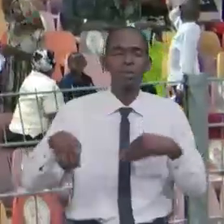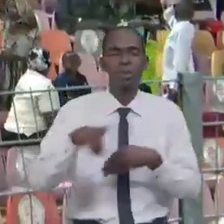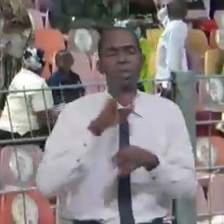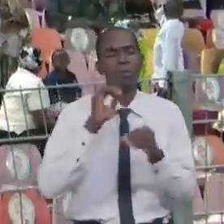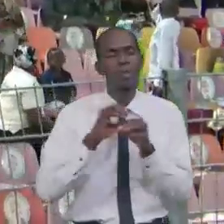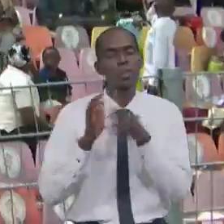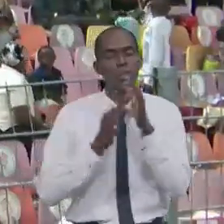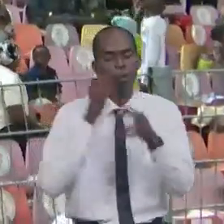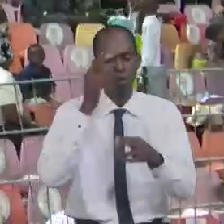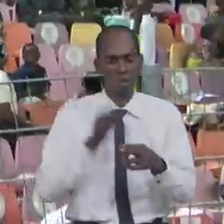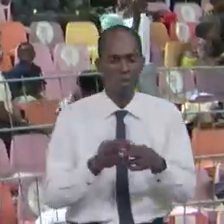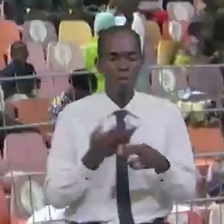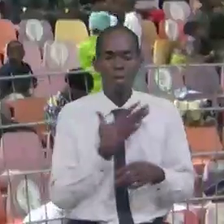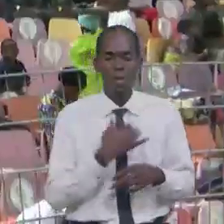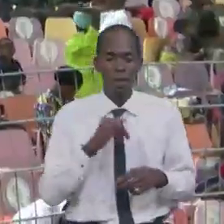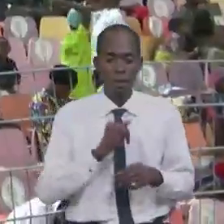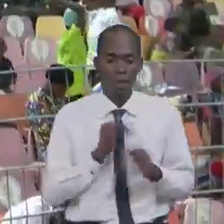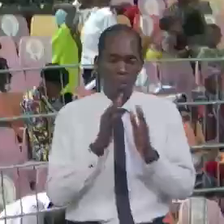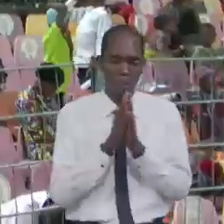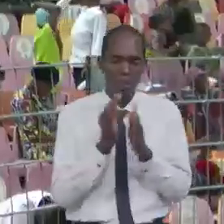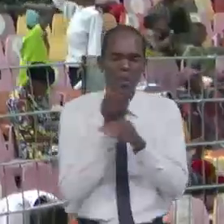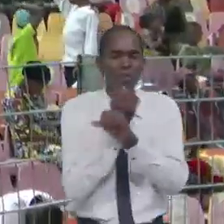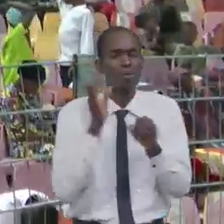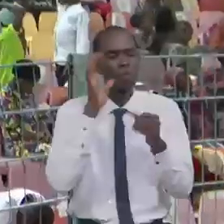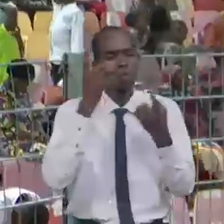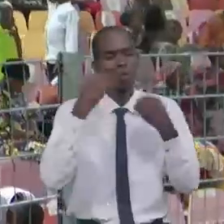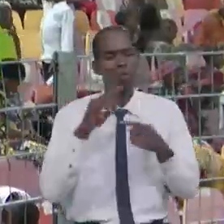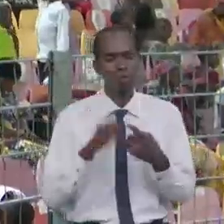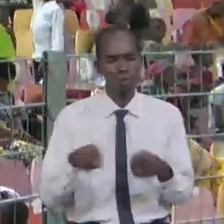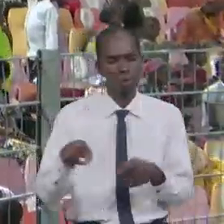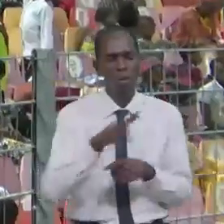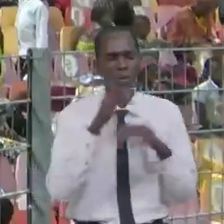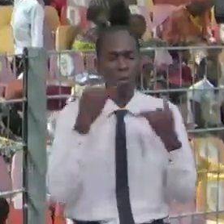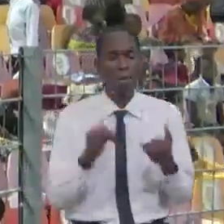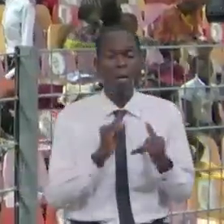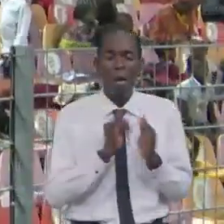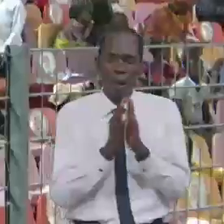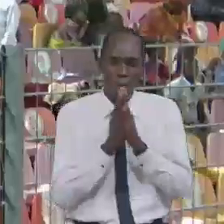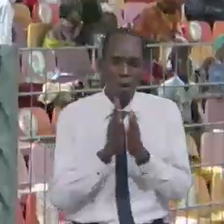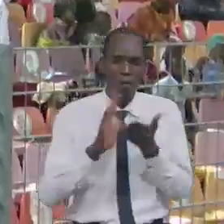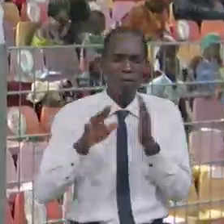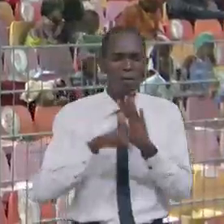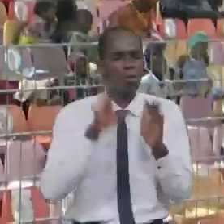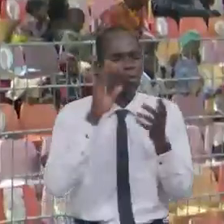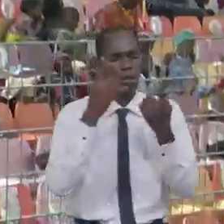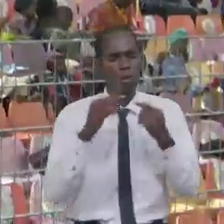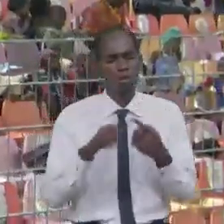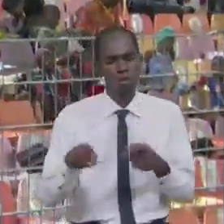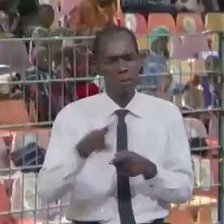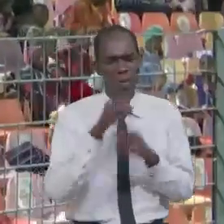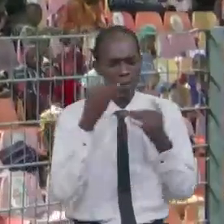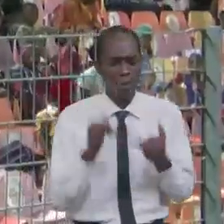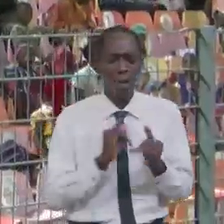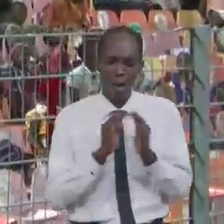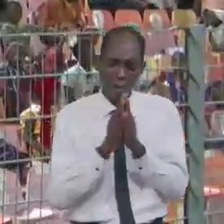name. And I pray salvation will come to them now. I pray forgiveness will come to them now. I pray